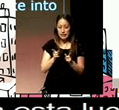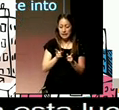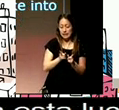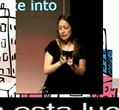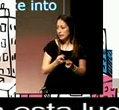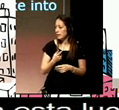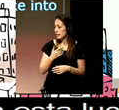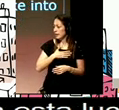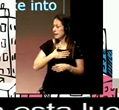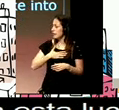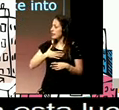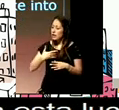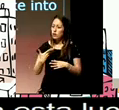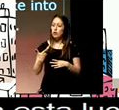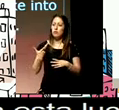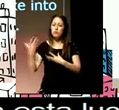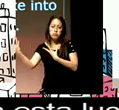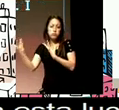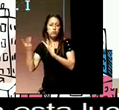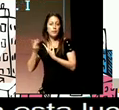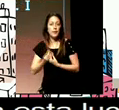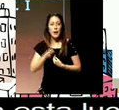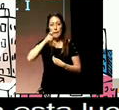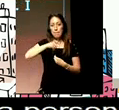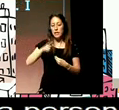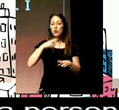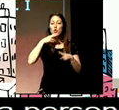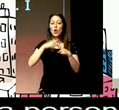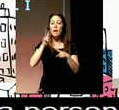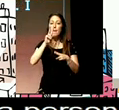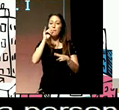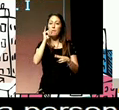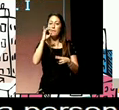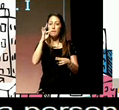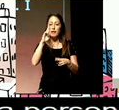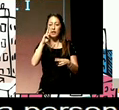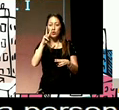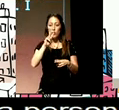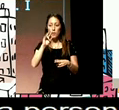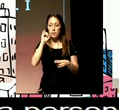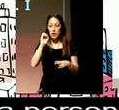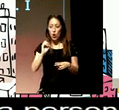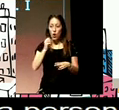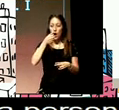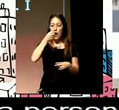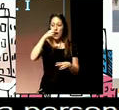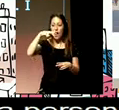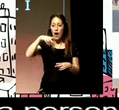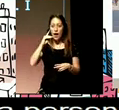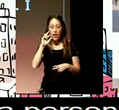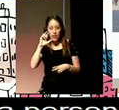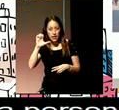I wanted to bring people that accompany me, important people such as Vitruvius, Andrés